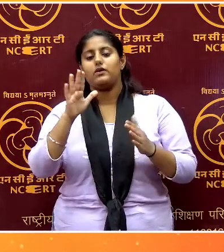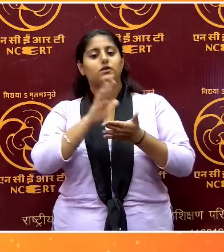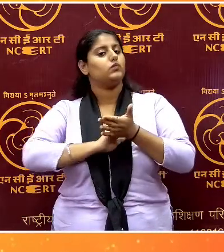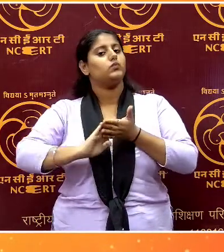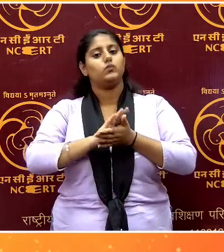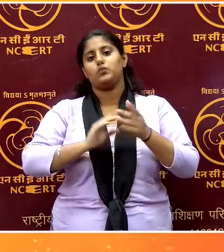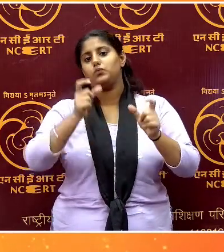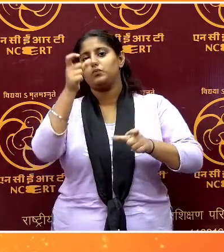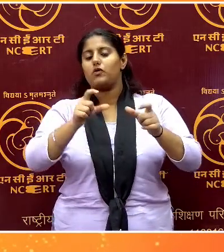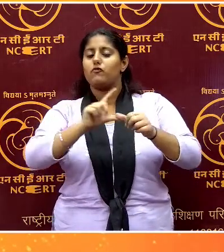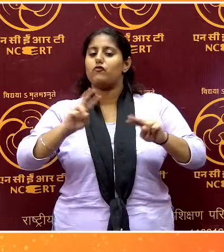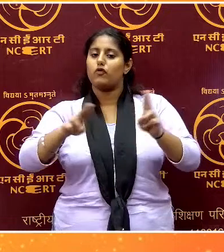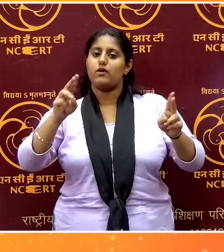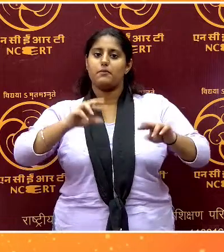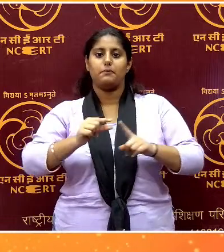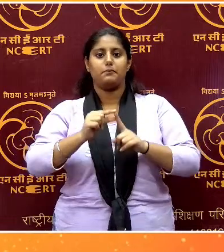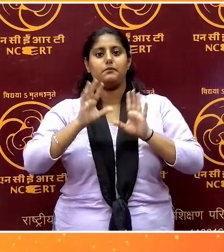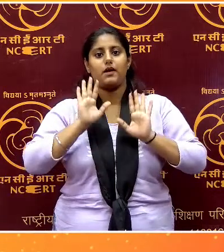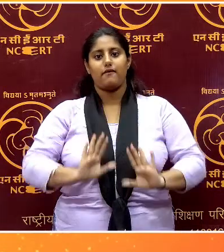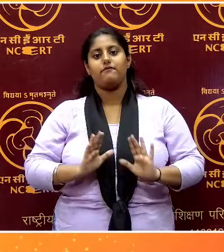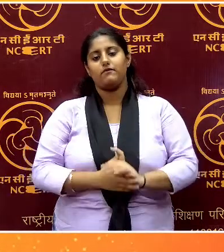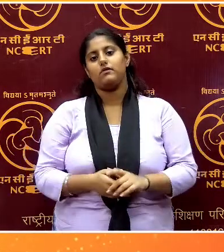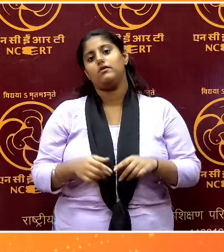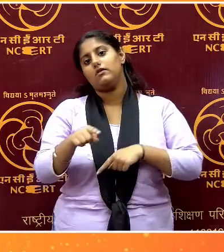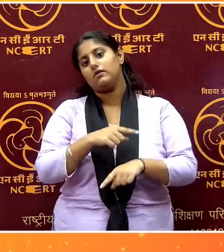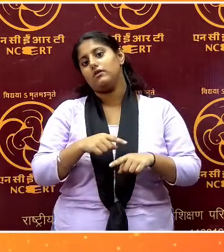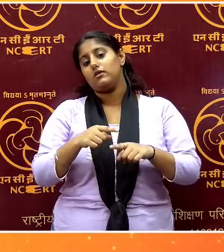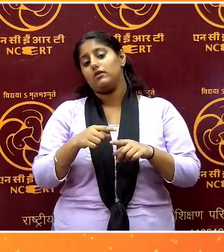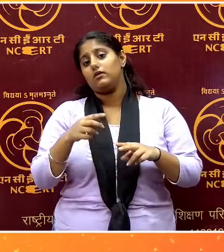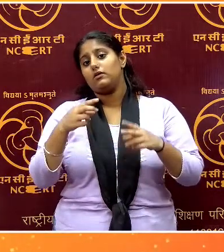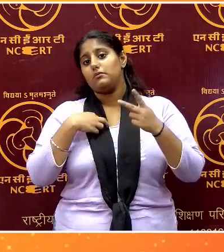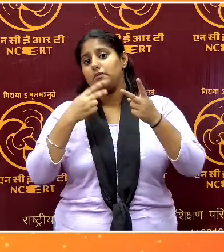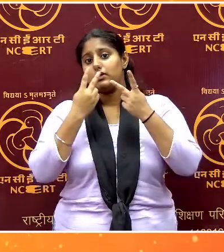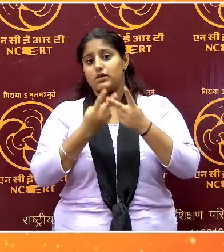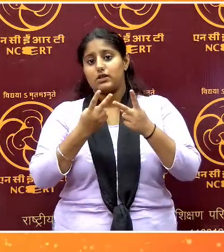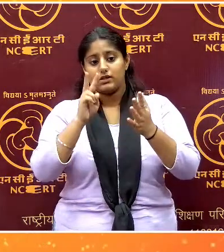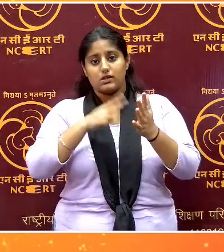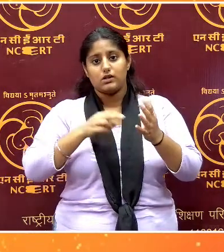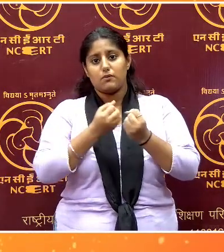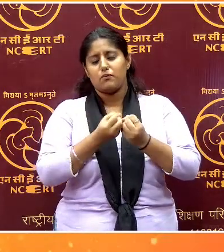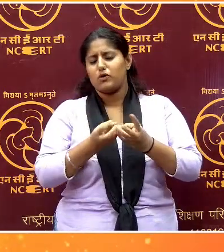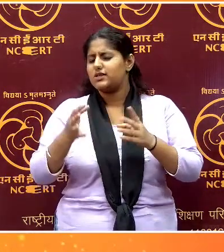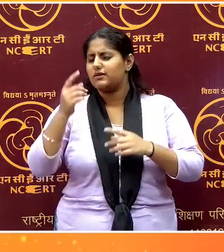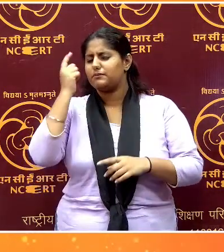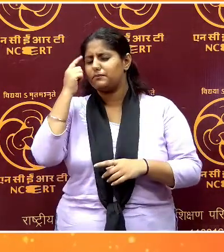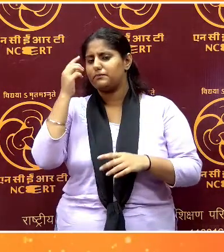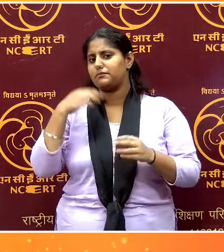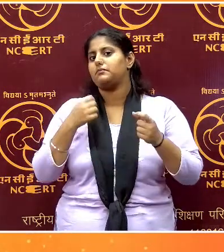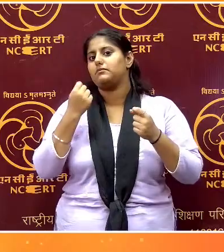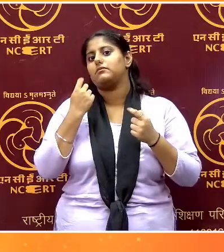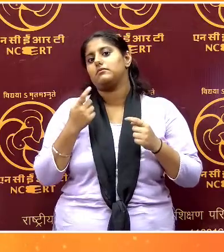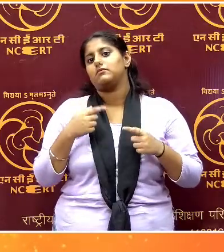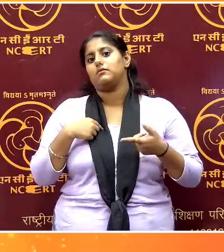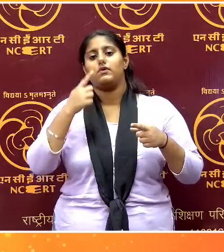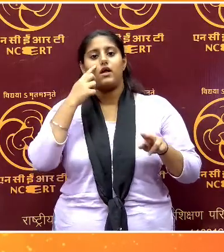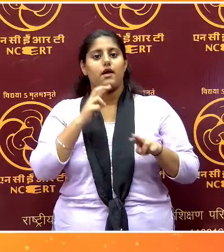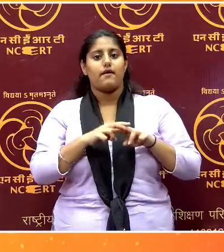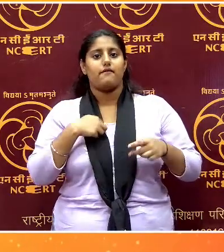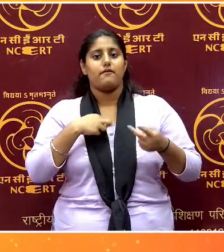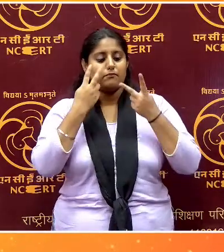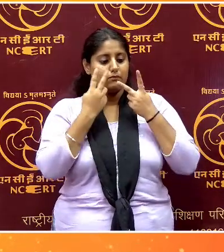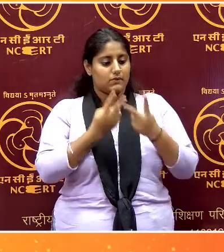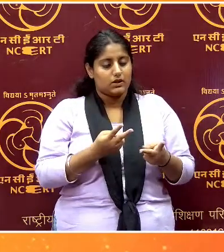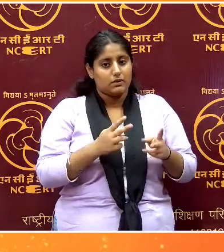the sight of the pictograph, you are able to read so many things, isn't it? Right. Just at one glance, can you